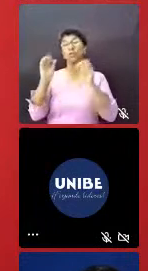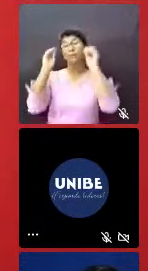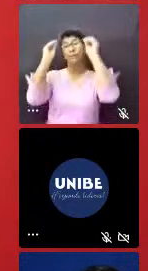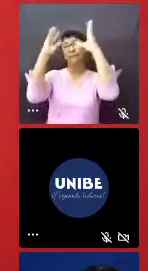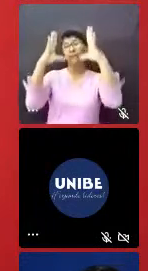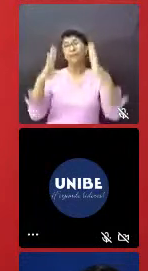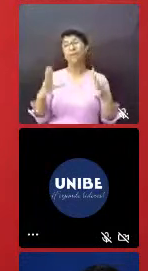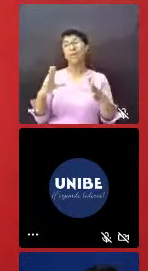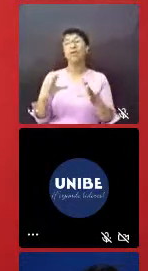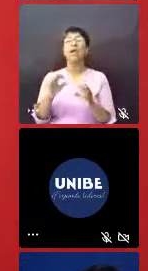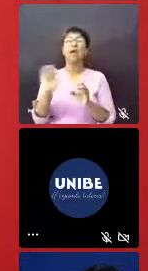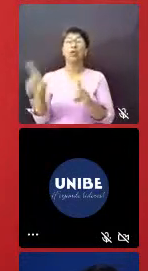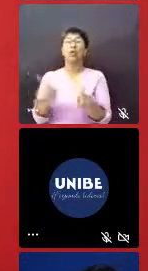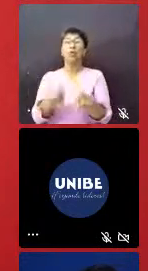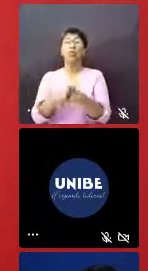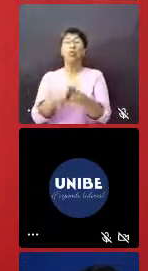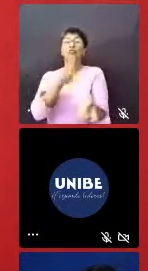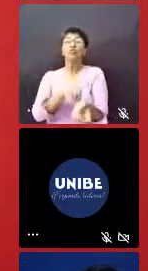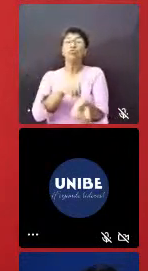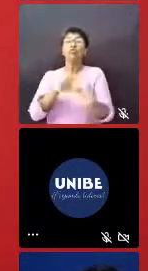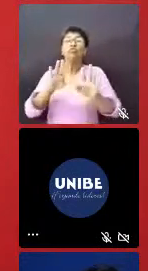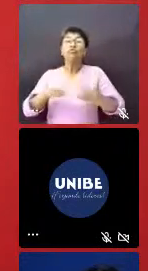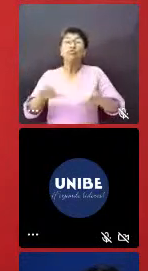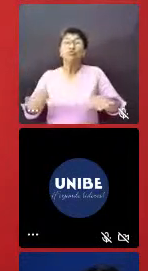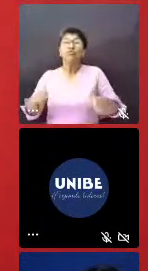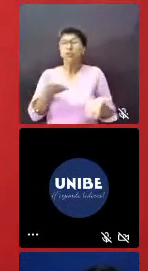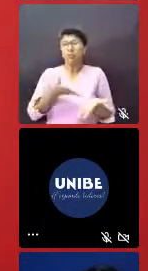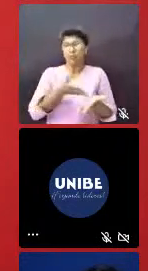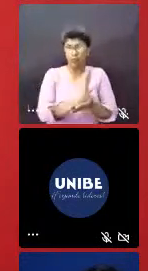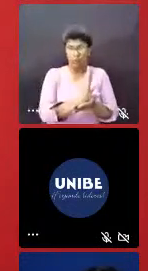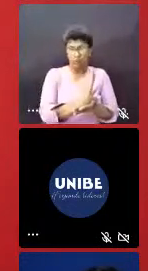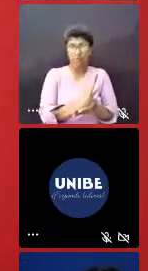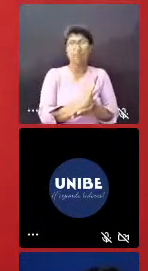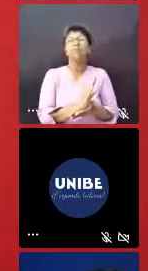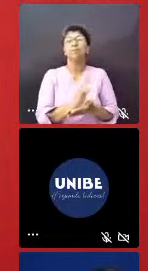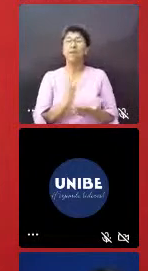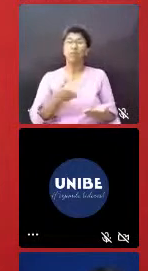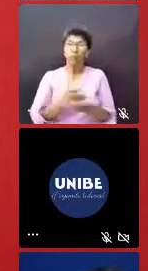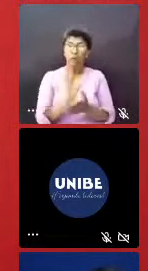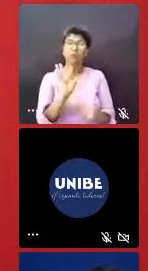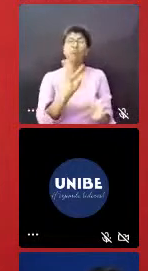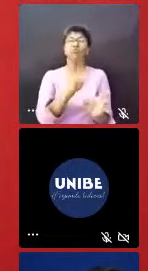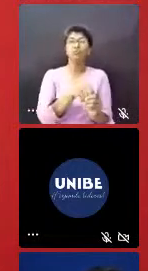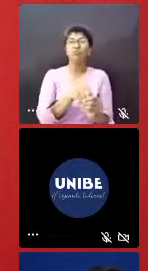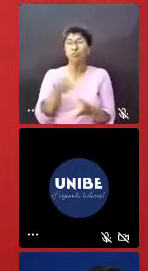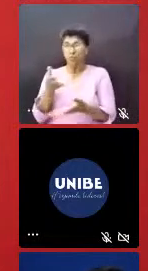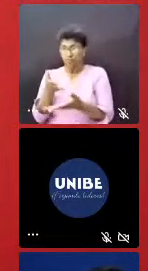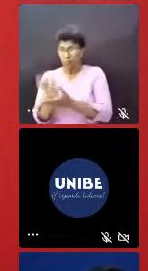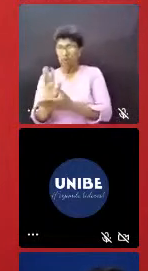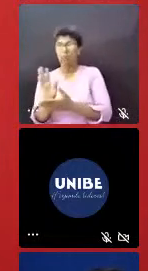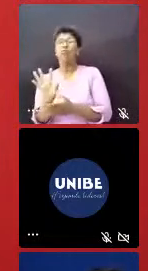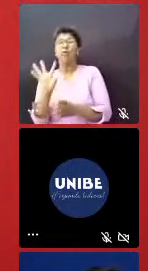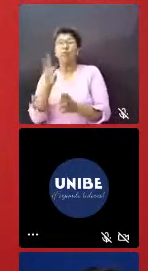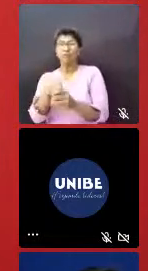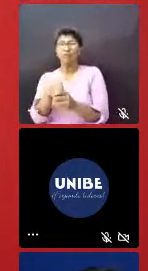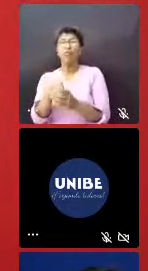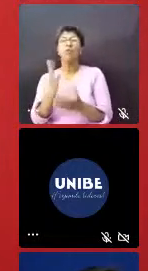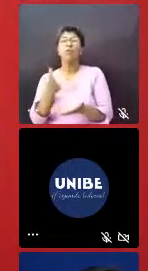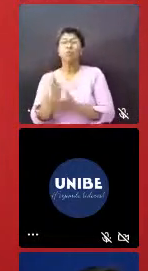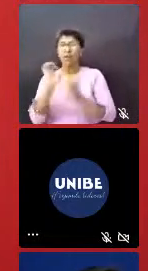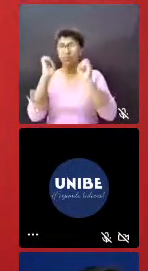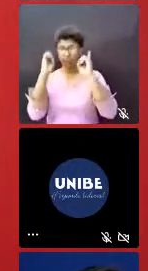a pediatrician interested in children's rights, the right to inclusion, the right to participation, the right to